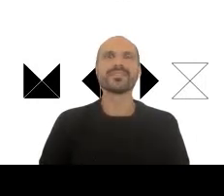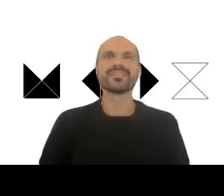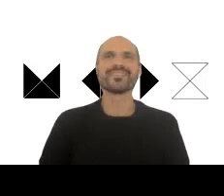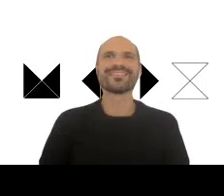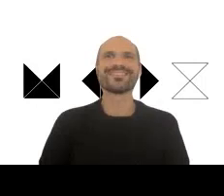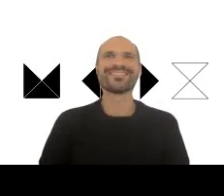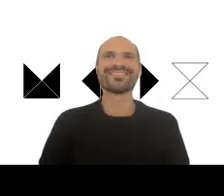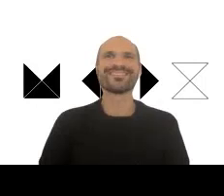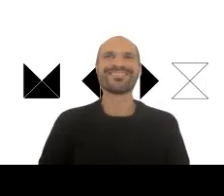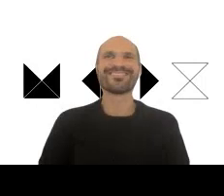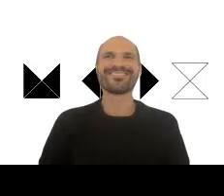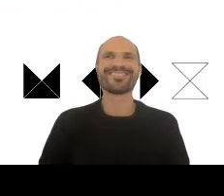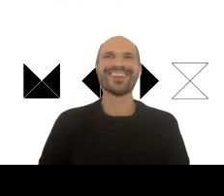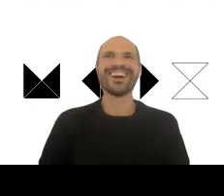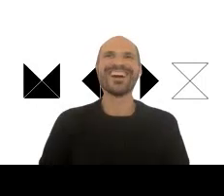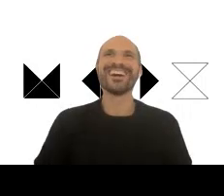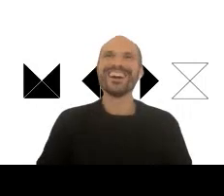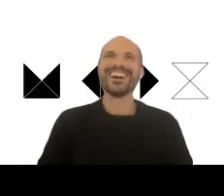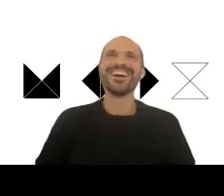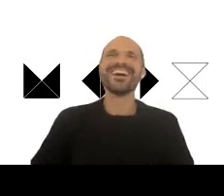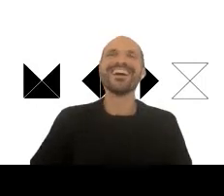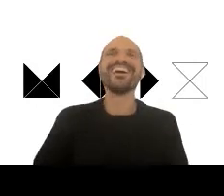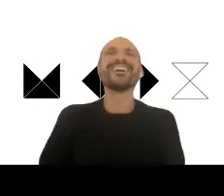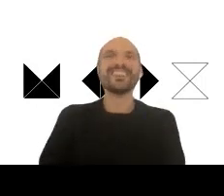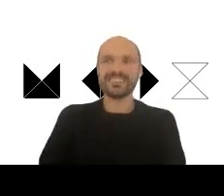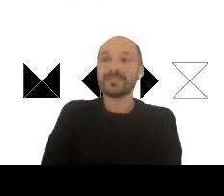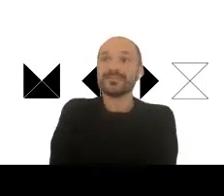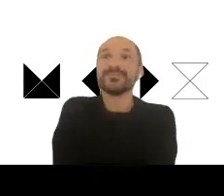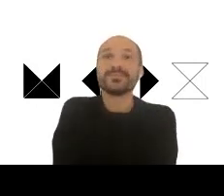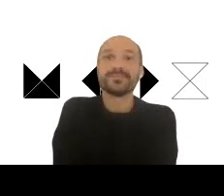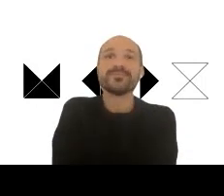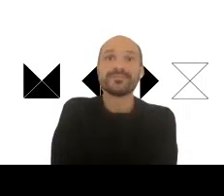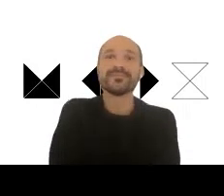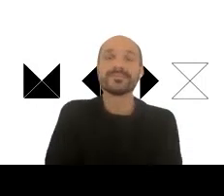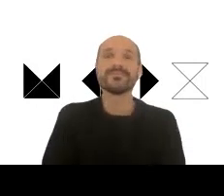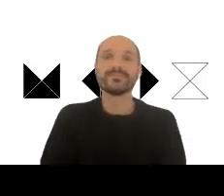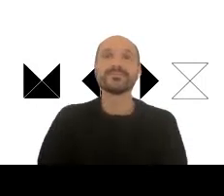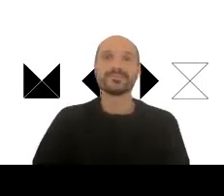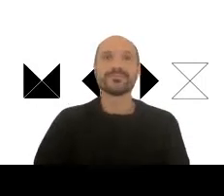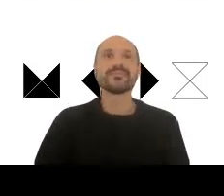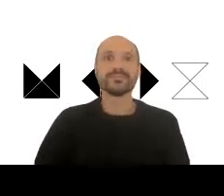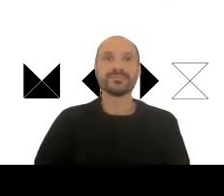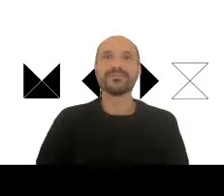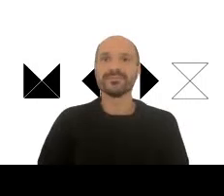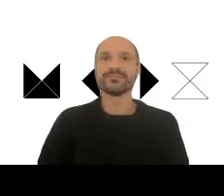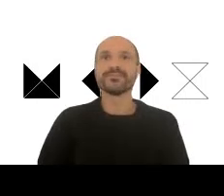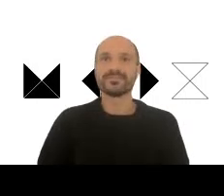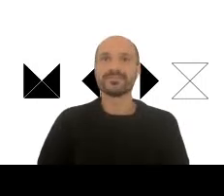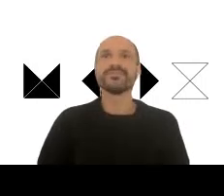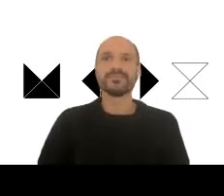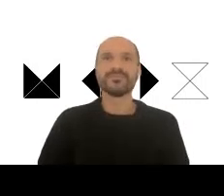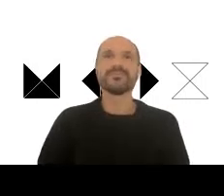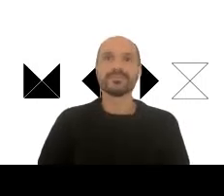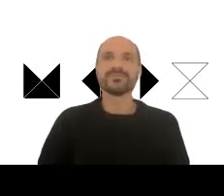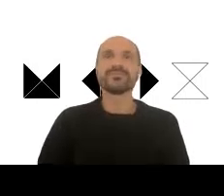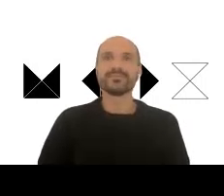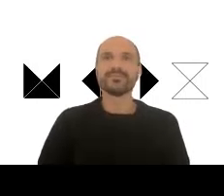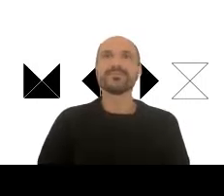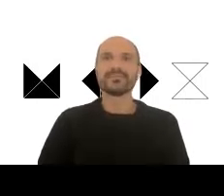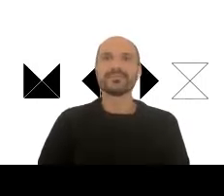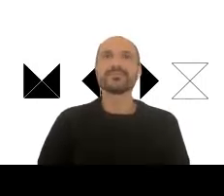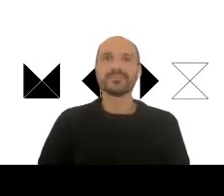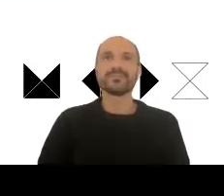Now I'm gonna back here. Yeah. Just a little bit like what we're doing now and in the future.